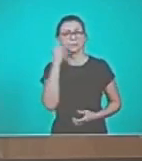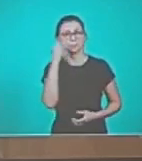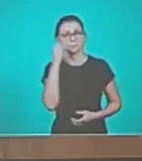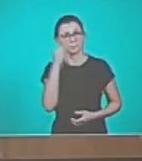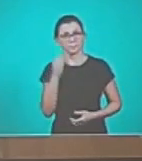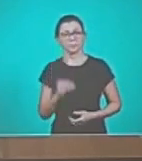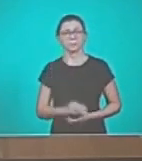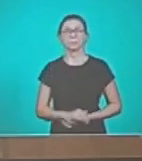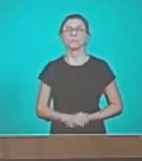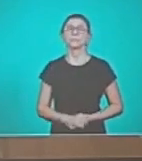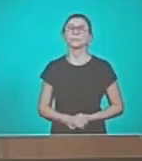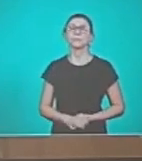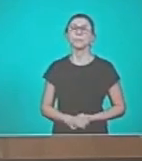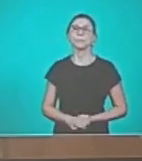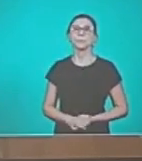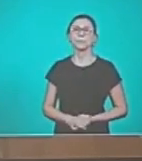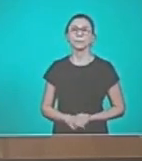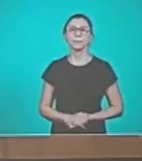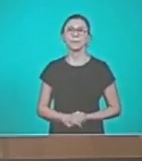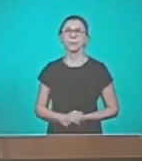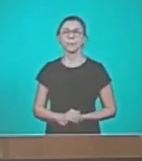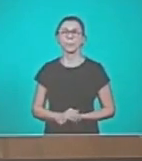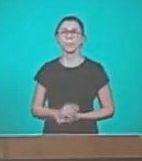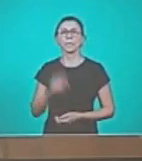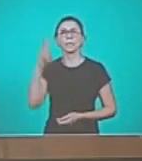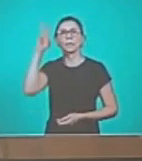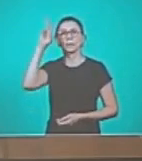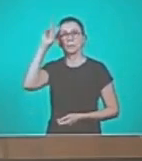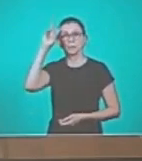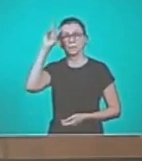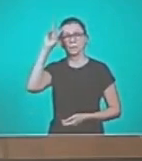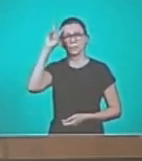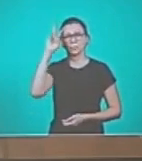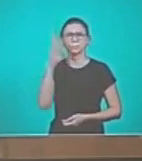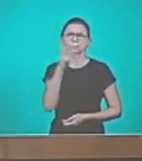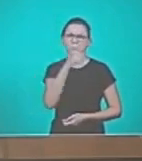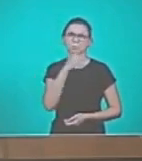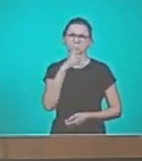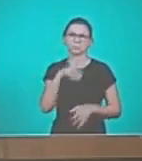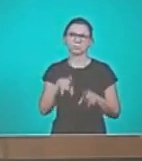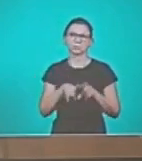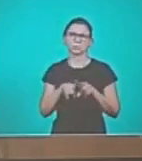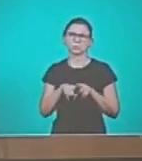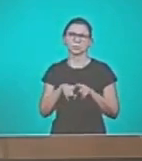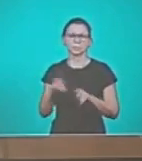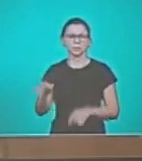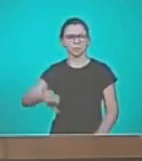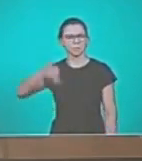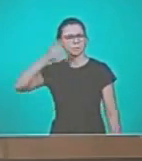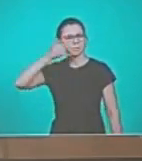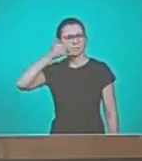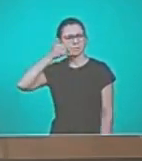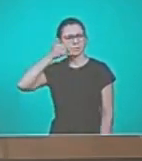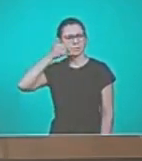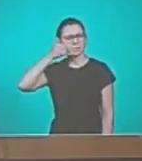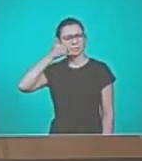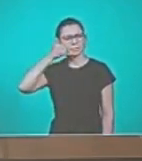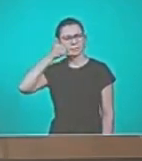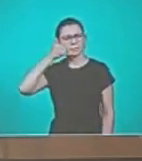have had is the following. Every Sunday, every Monday, even on Sunday, I receive phone calls.